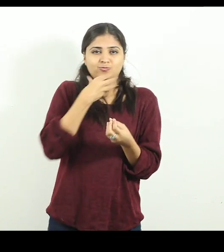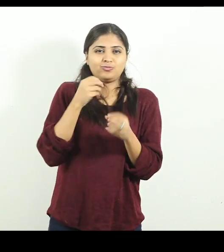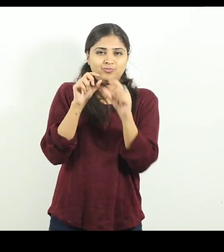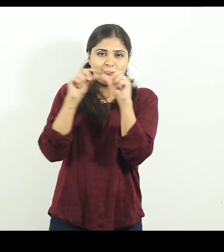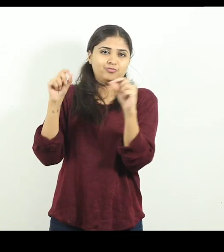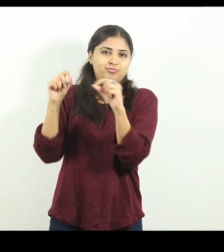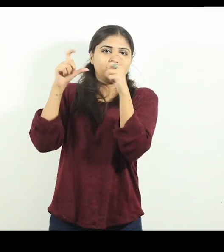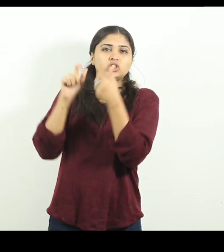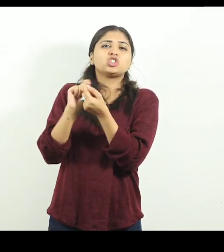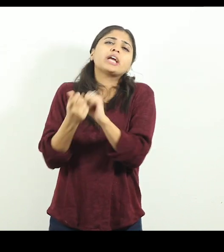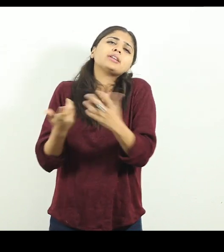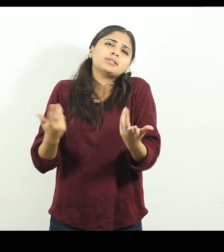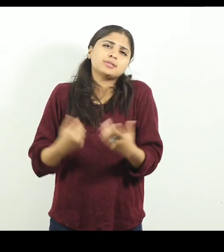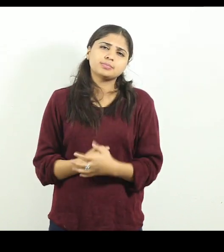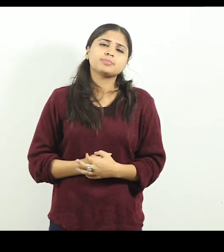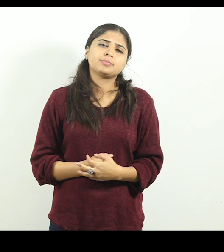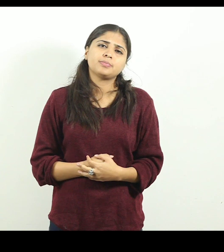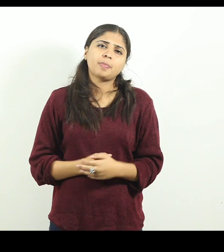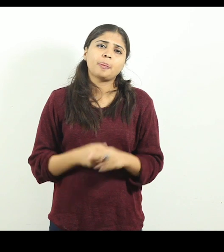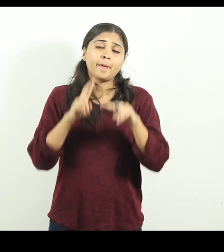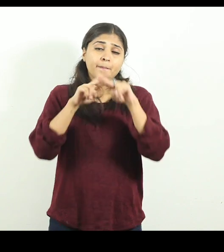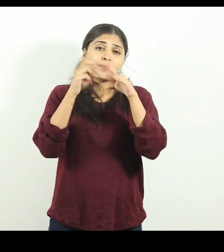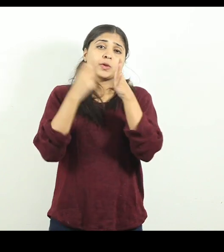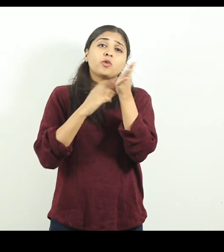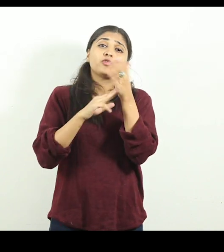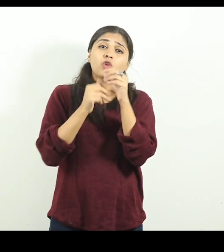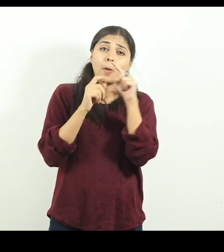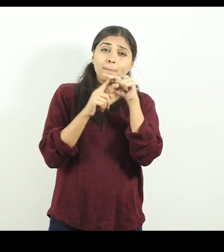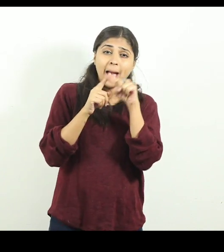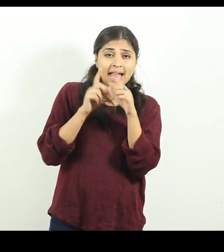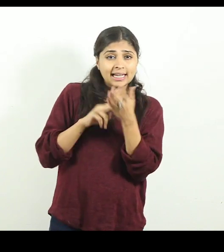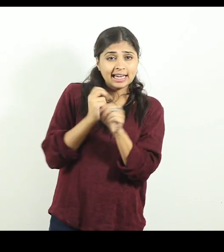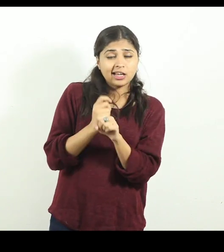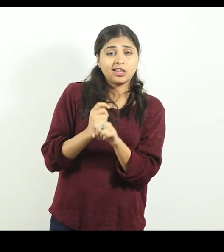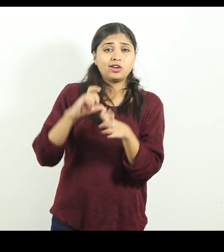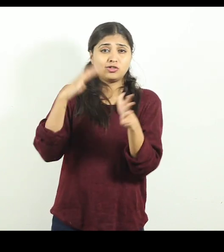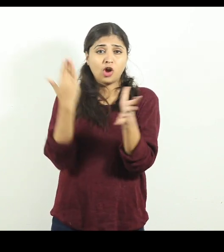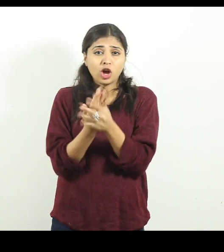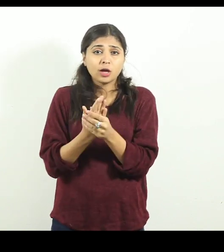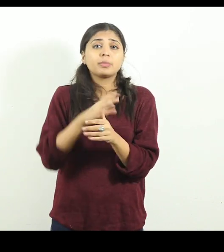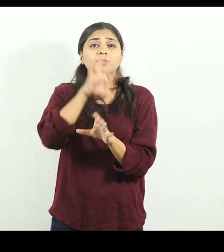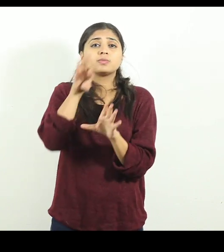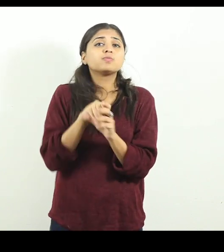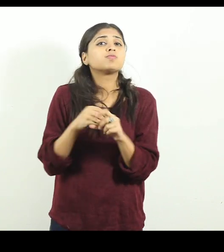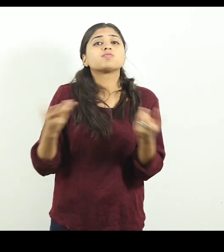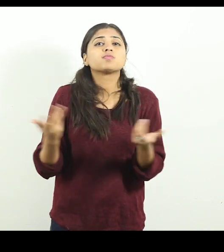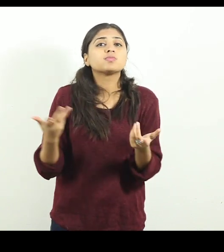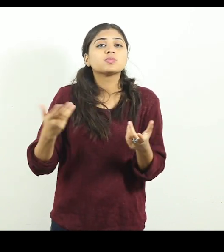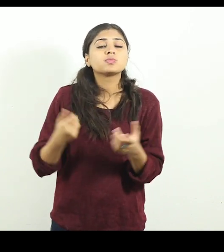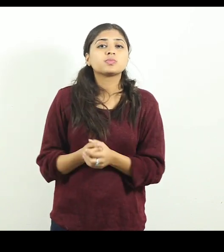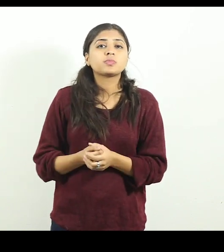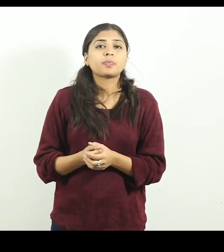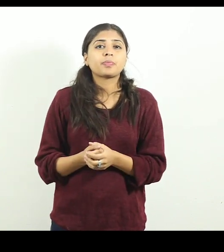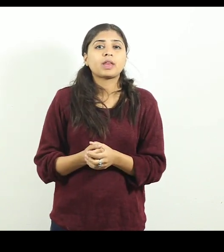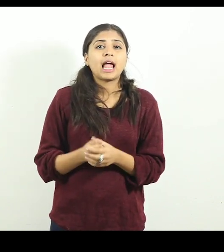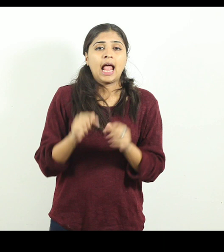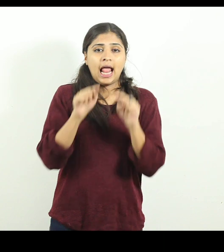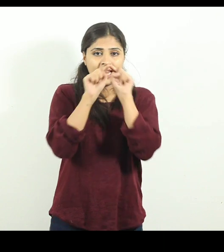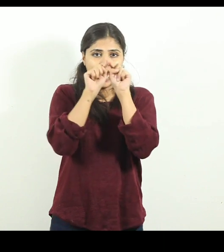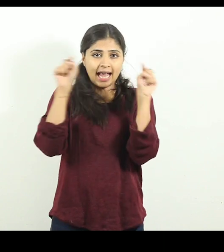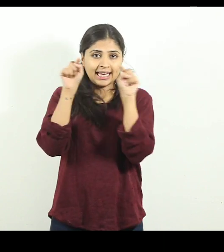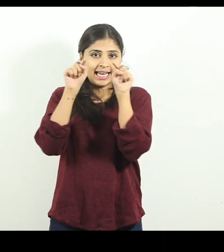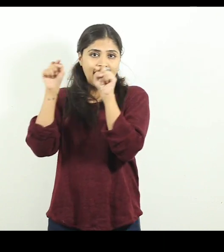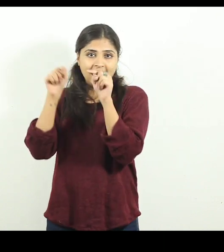the text even more. Formatting documents includes adjusting line spacing,